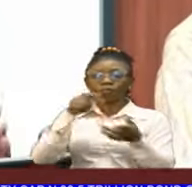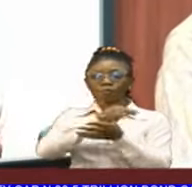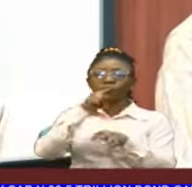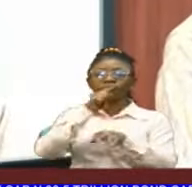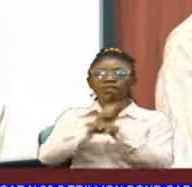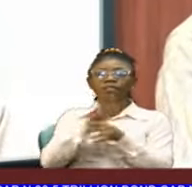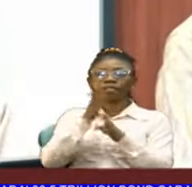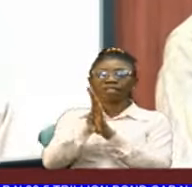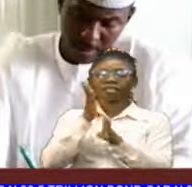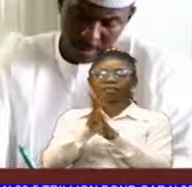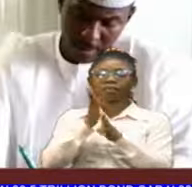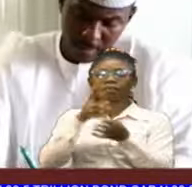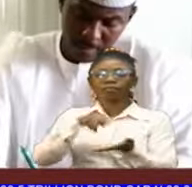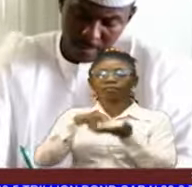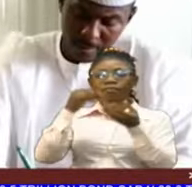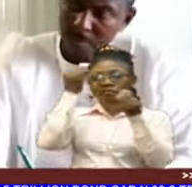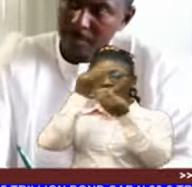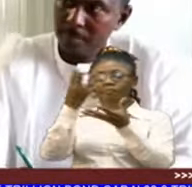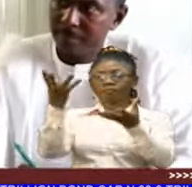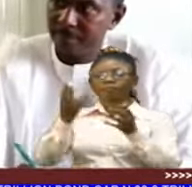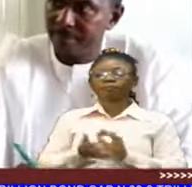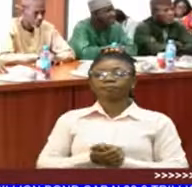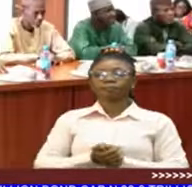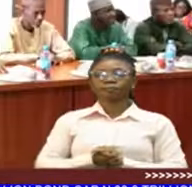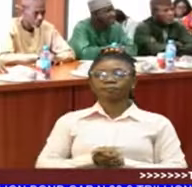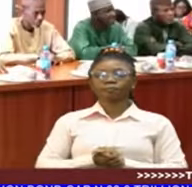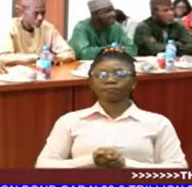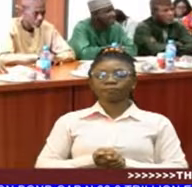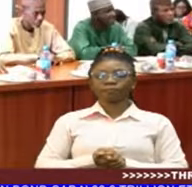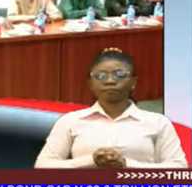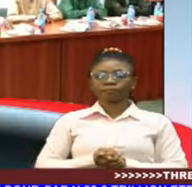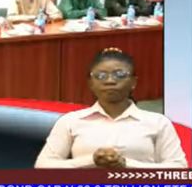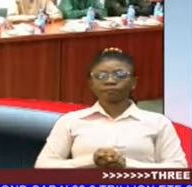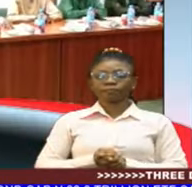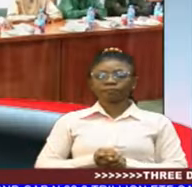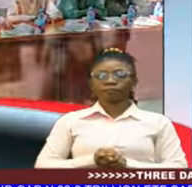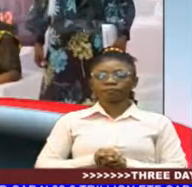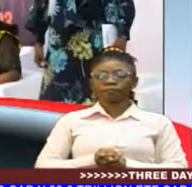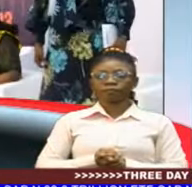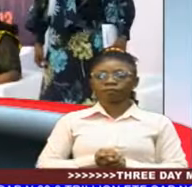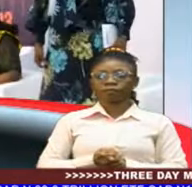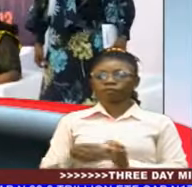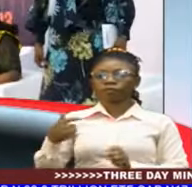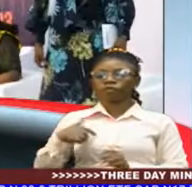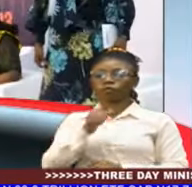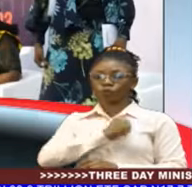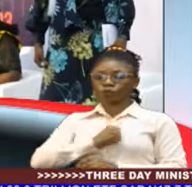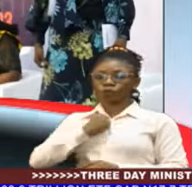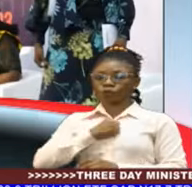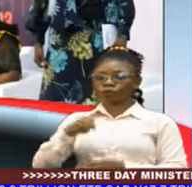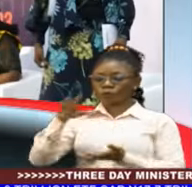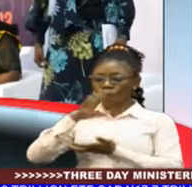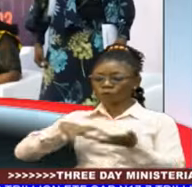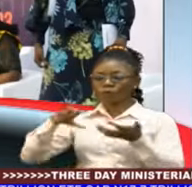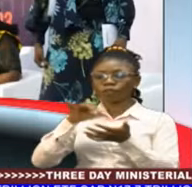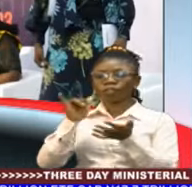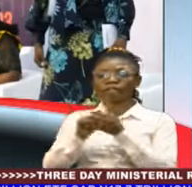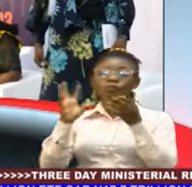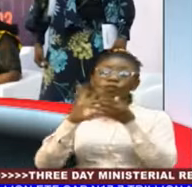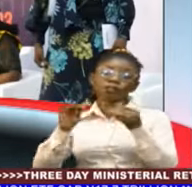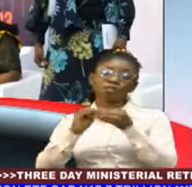Assembly, Mitaire Ikben, NTA News. We apologize for the mix-up. That story is